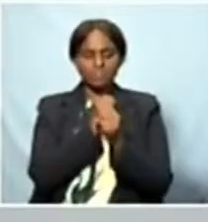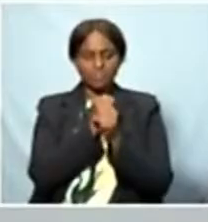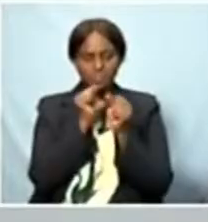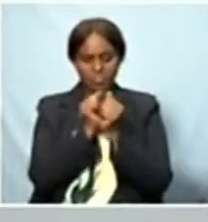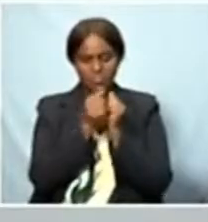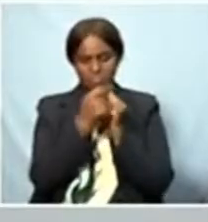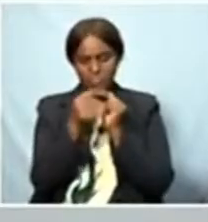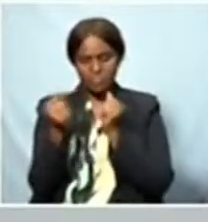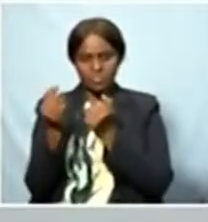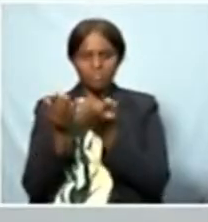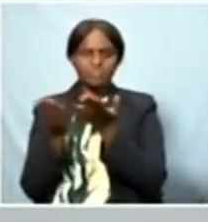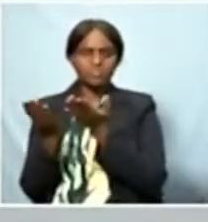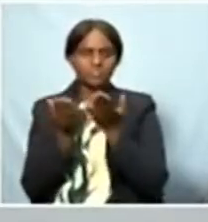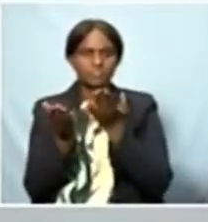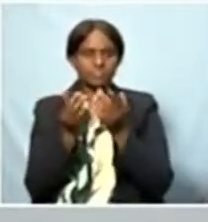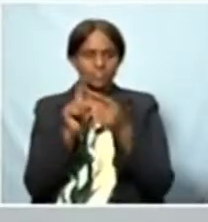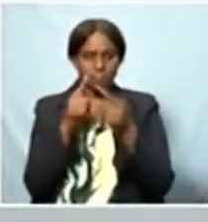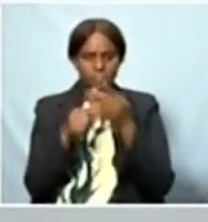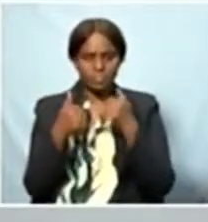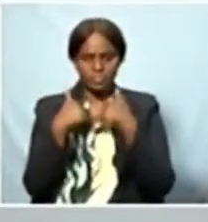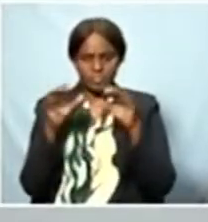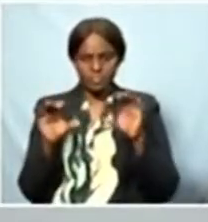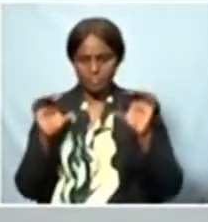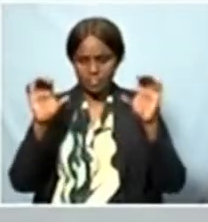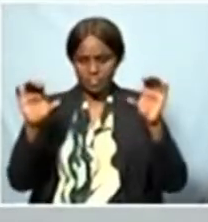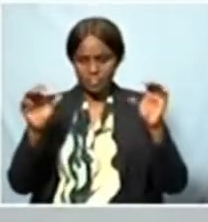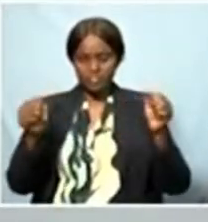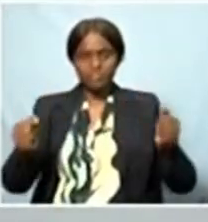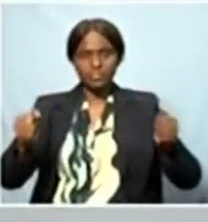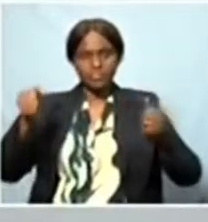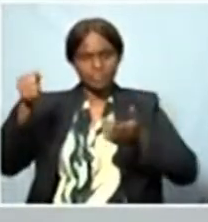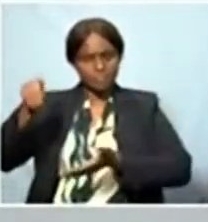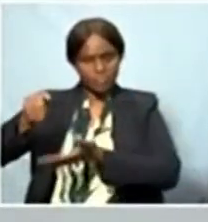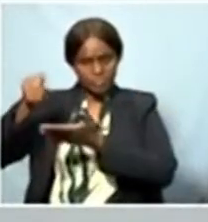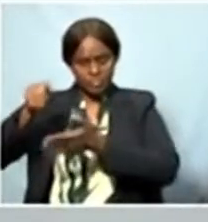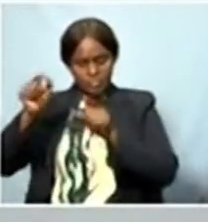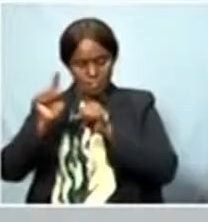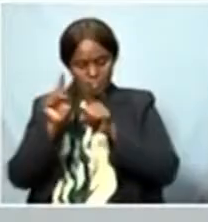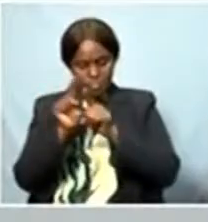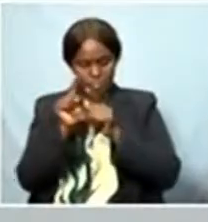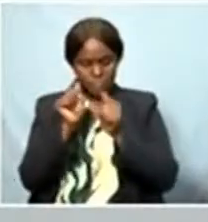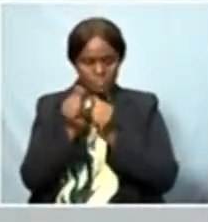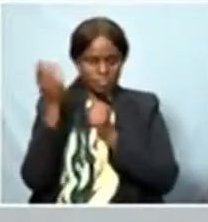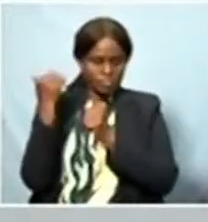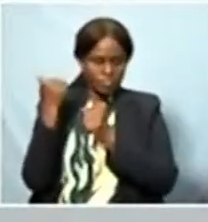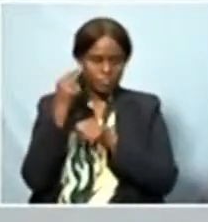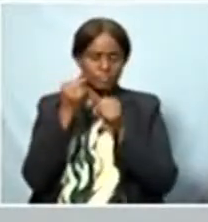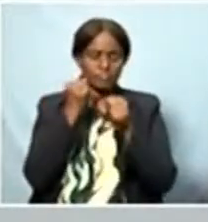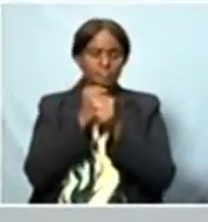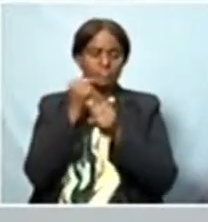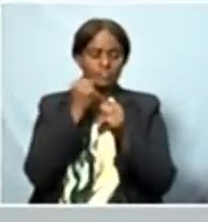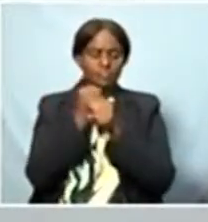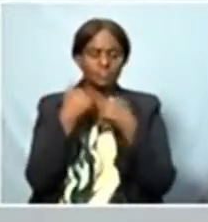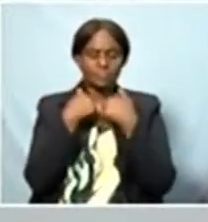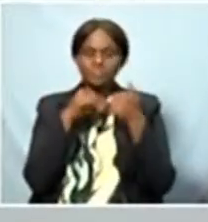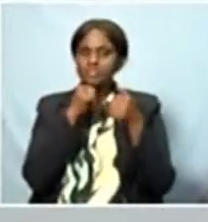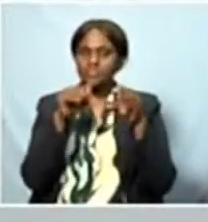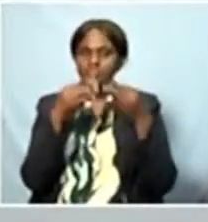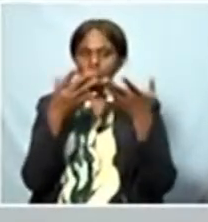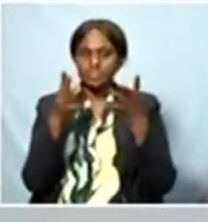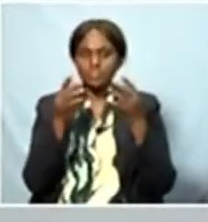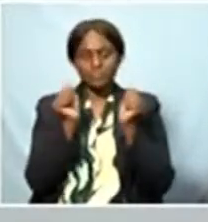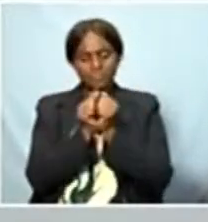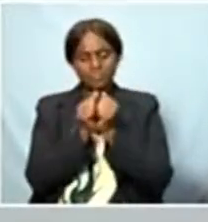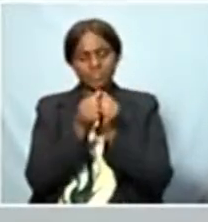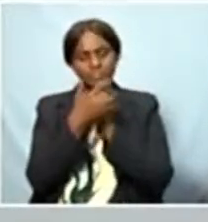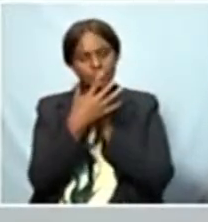of goods and services. However, the allocated budget, though remaining the same compared to previous years, has not provided for the acquisition